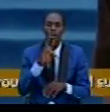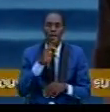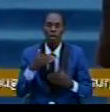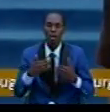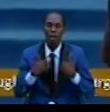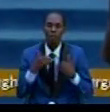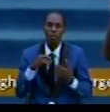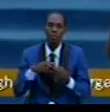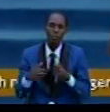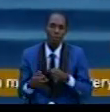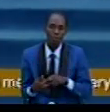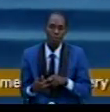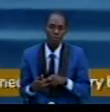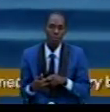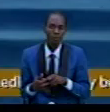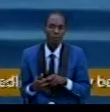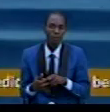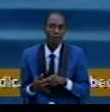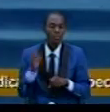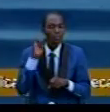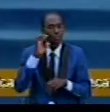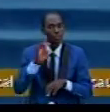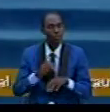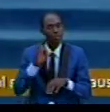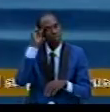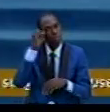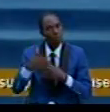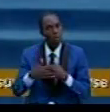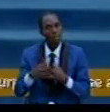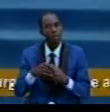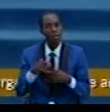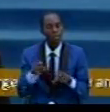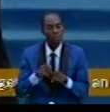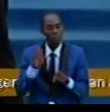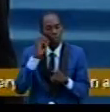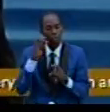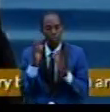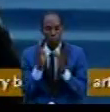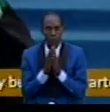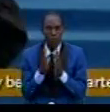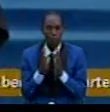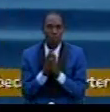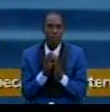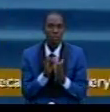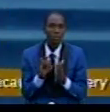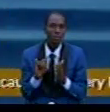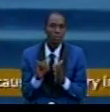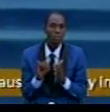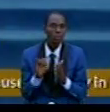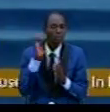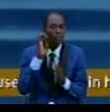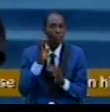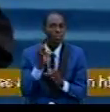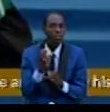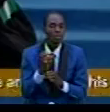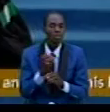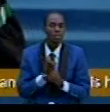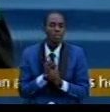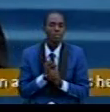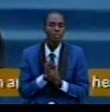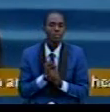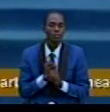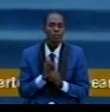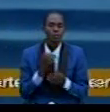back. Then when I was praying along, I received a cold substance on my back.